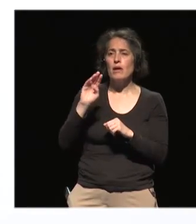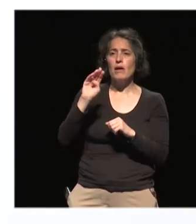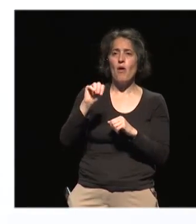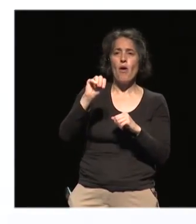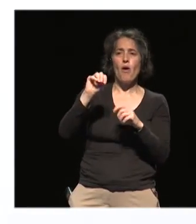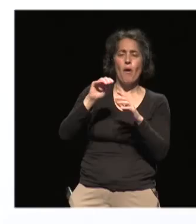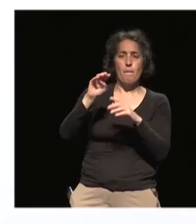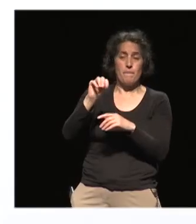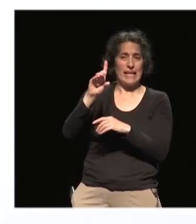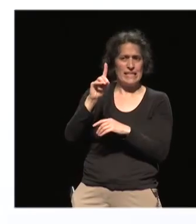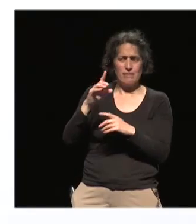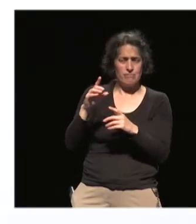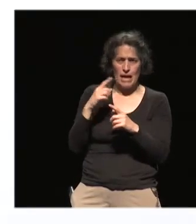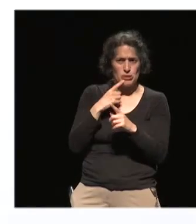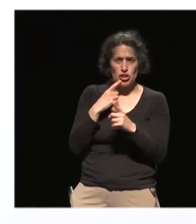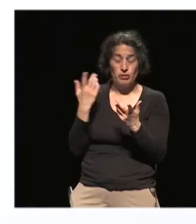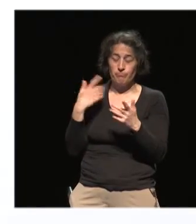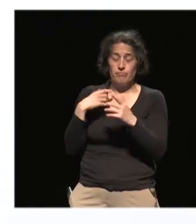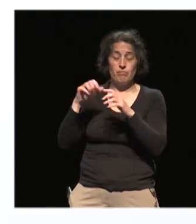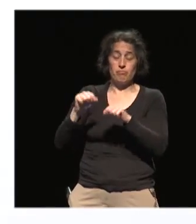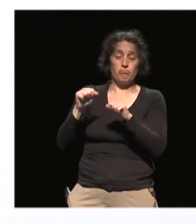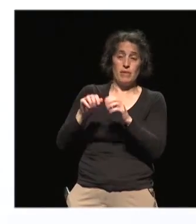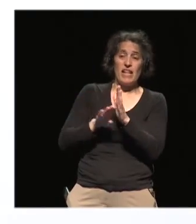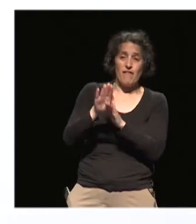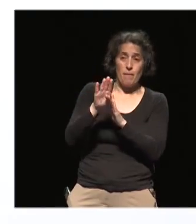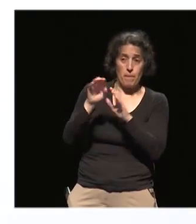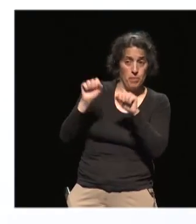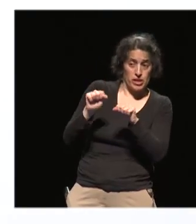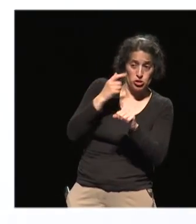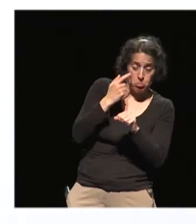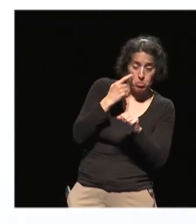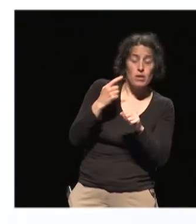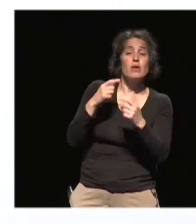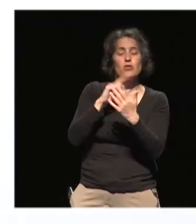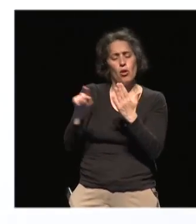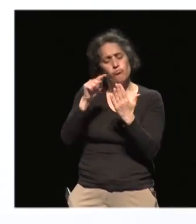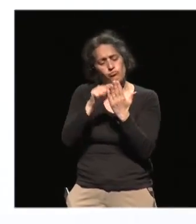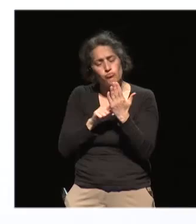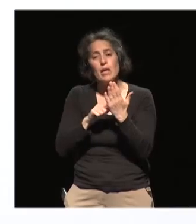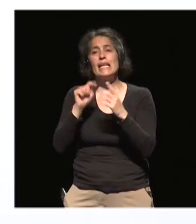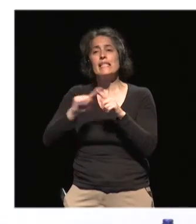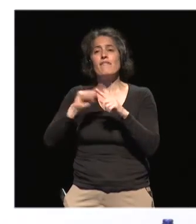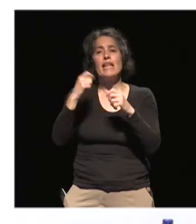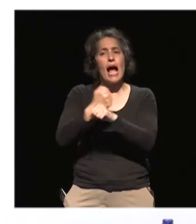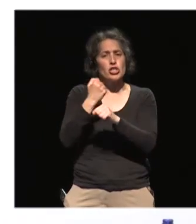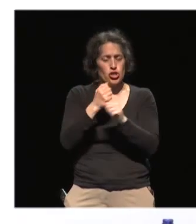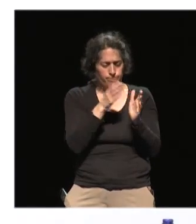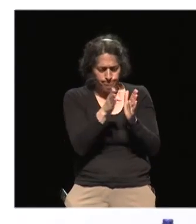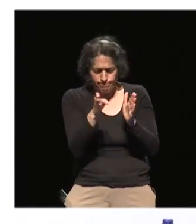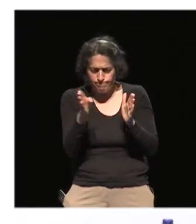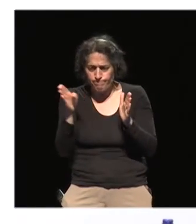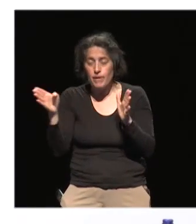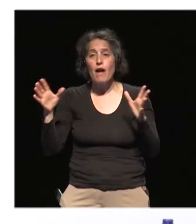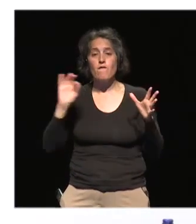therefore, and of course, at a lower level, of course, with the kind of actions also proposing the kind of actions that need to be put in